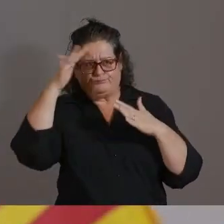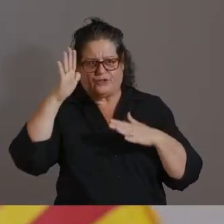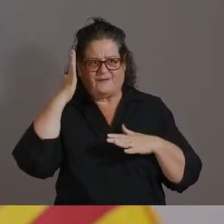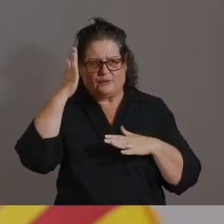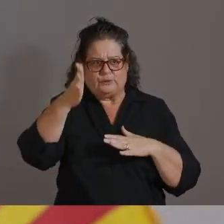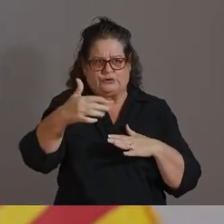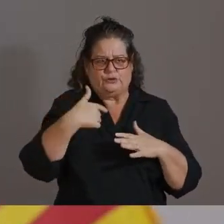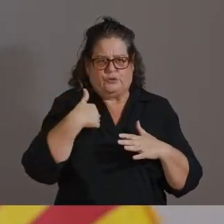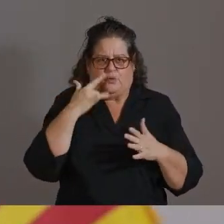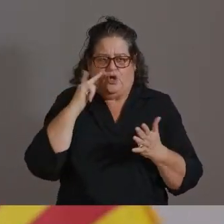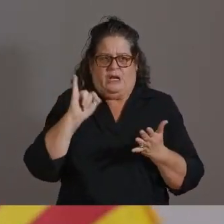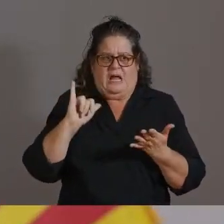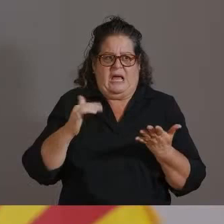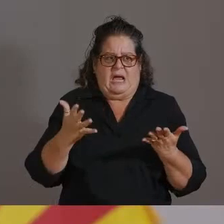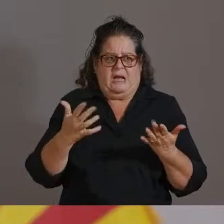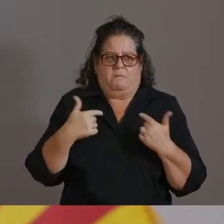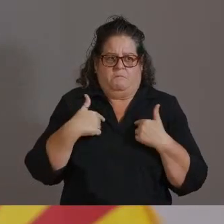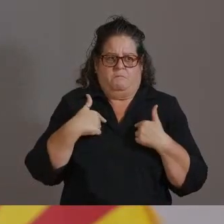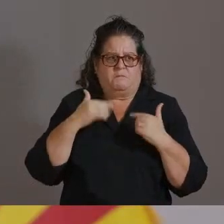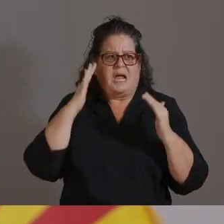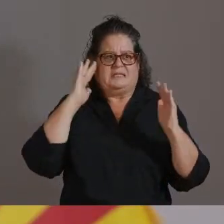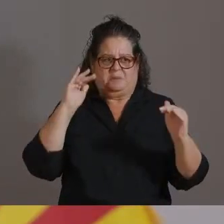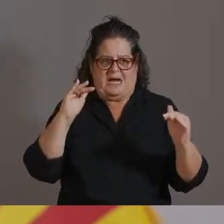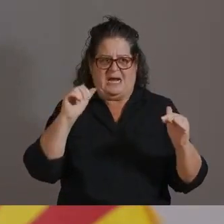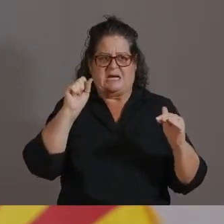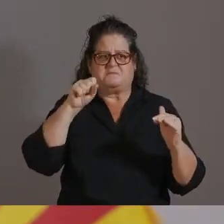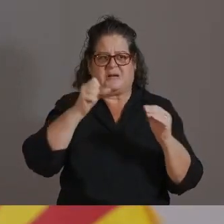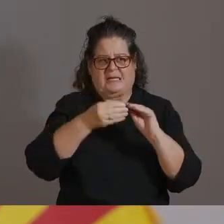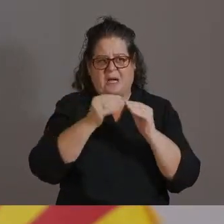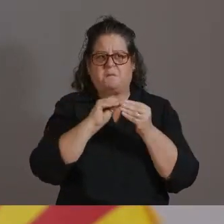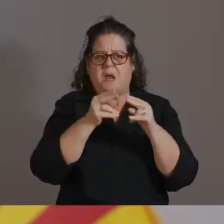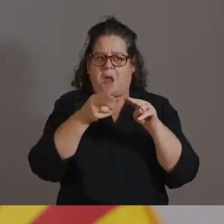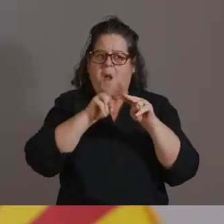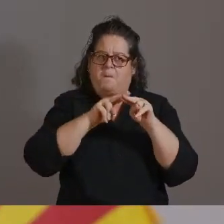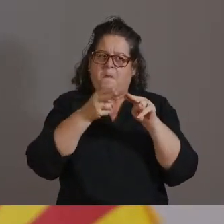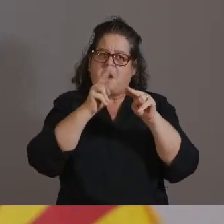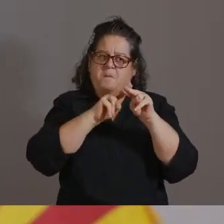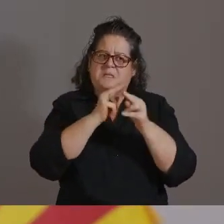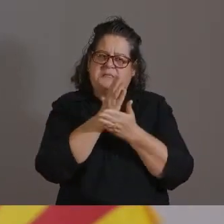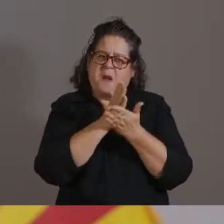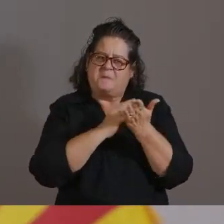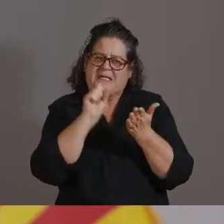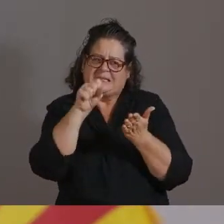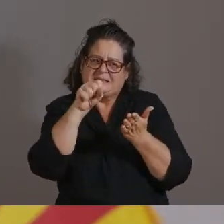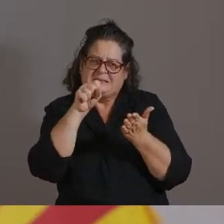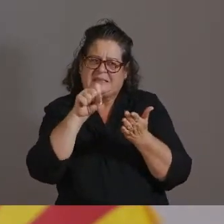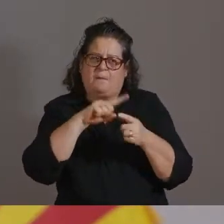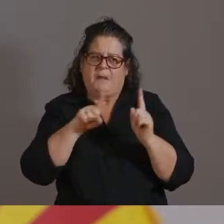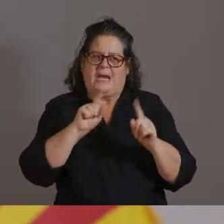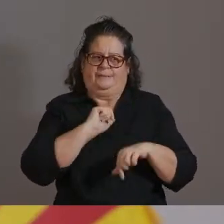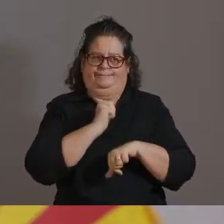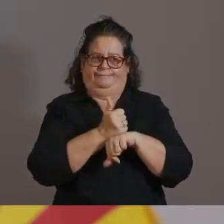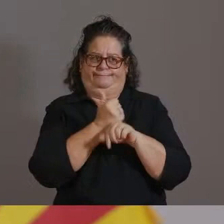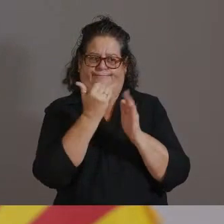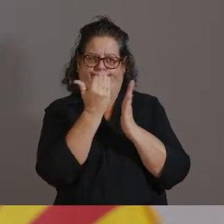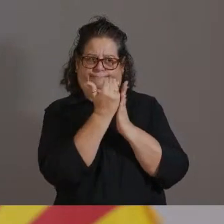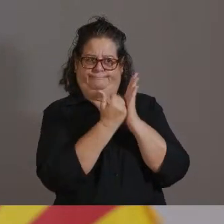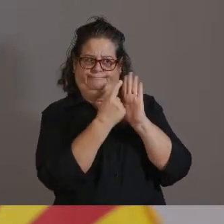see additional cases. The benchmarks that we've put into place, though, allow for flexibility. So if a county